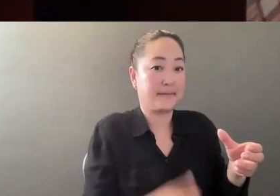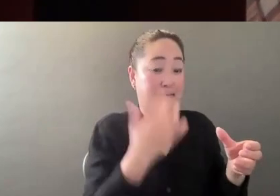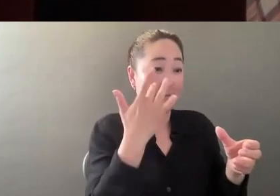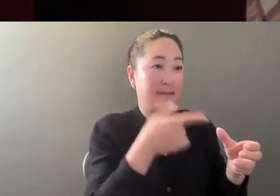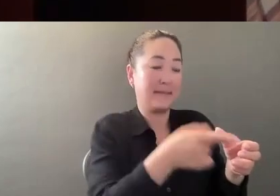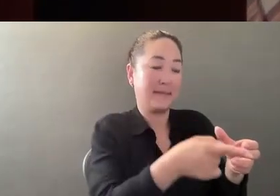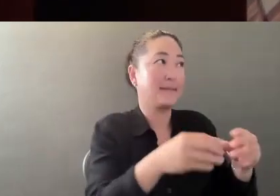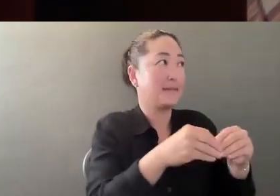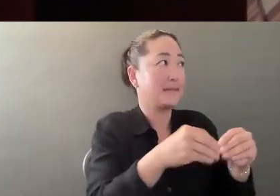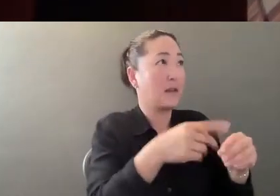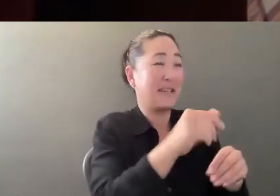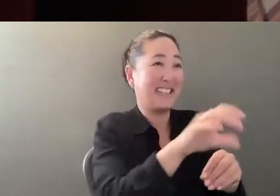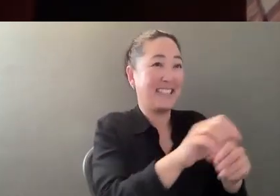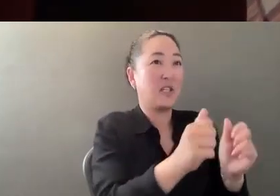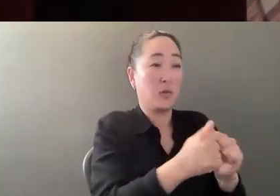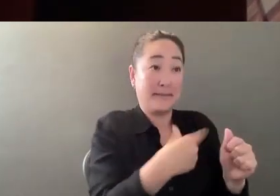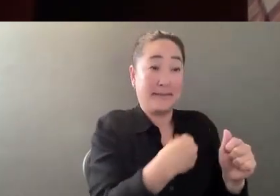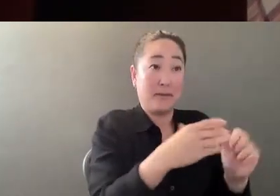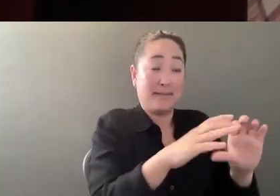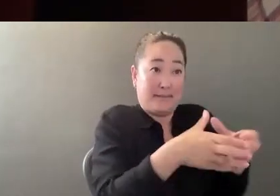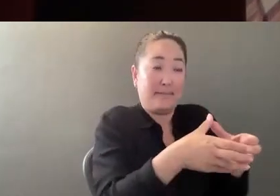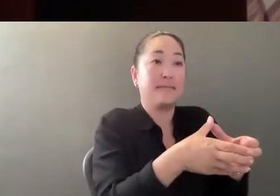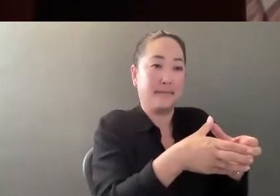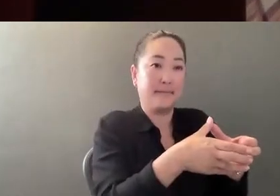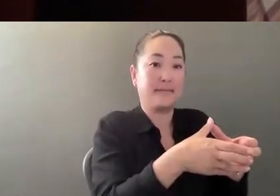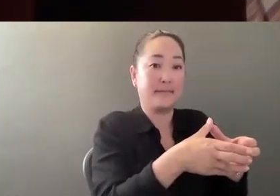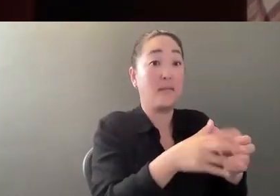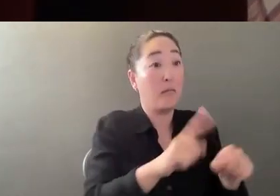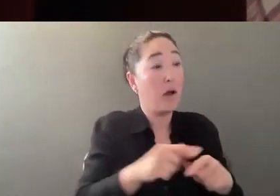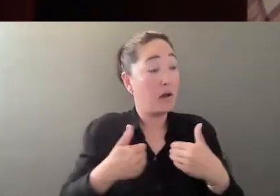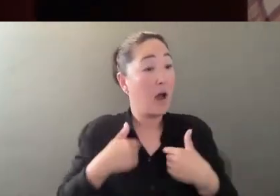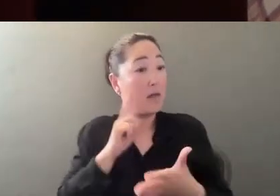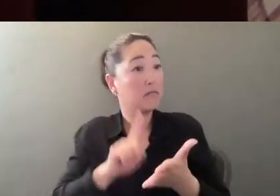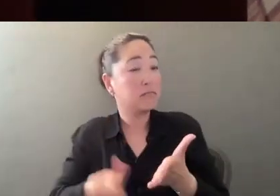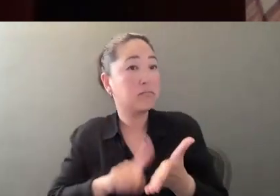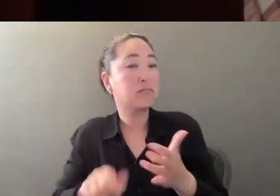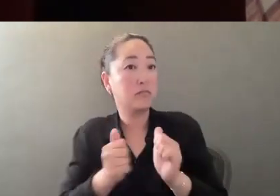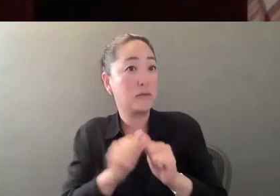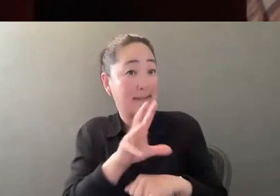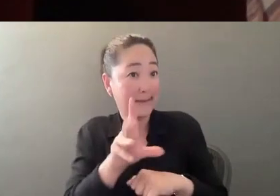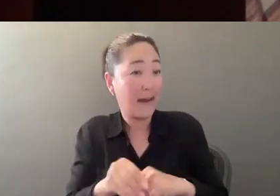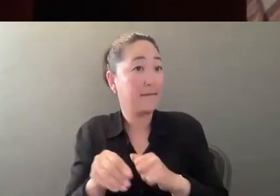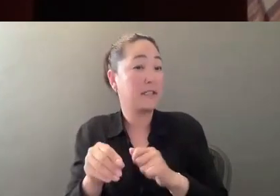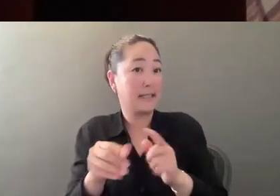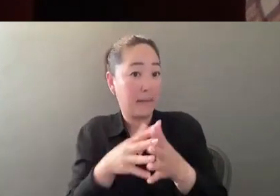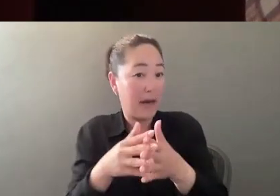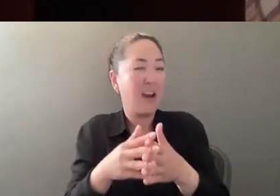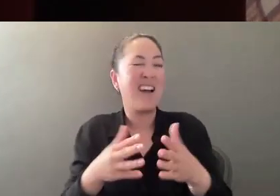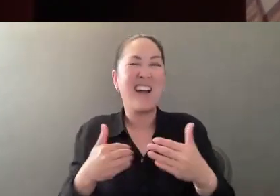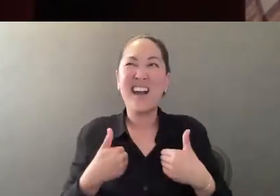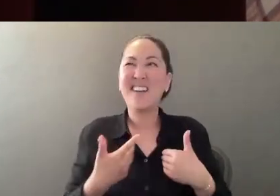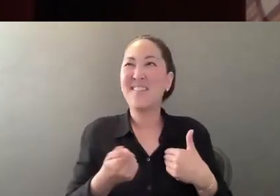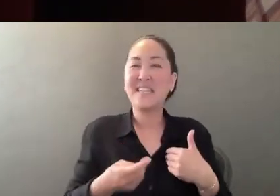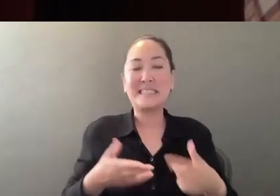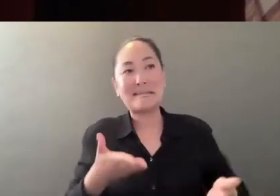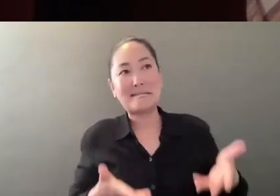probably more PSC in Caucasian heritage, but there is data for African American PSC. There is, you know, conflicting data about